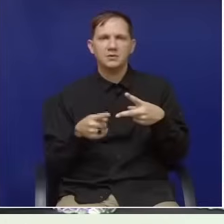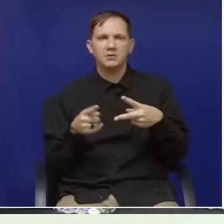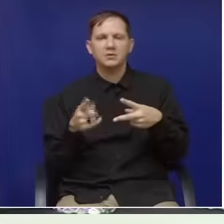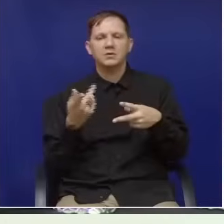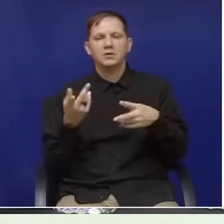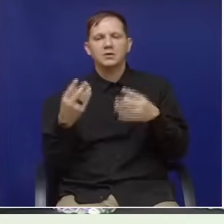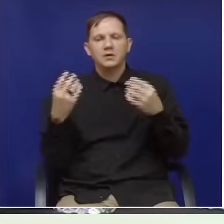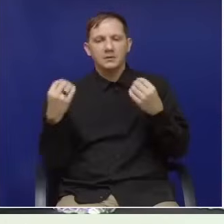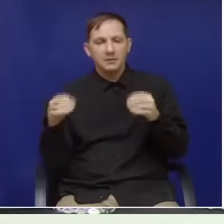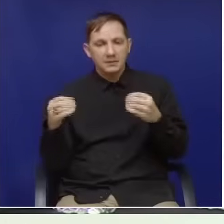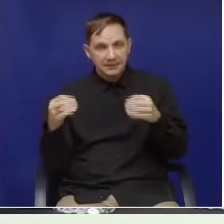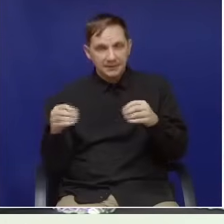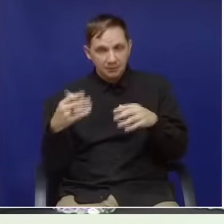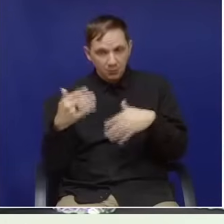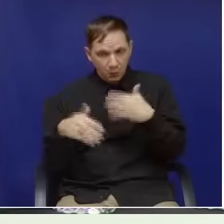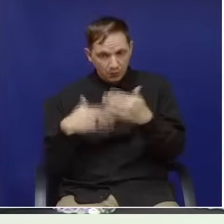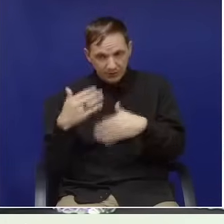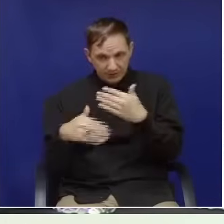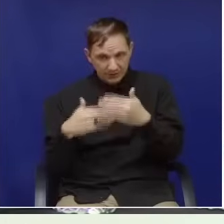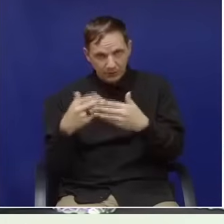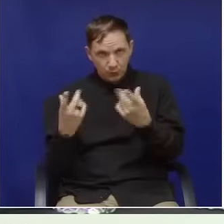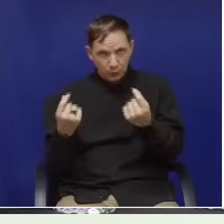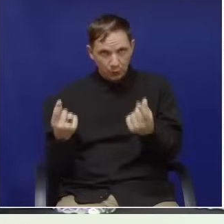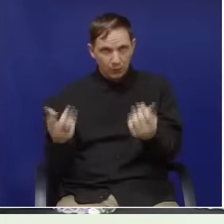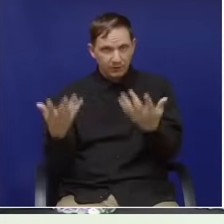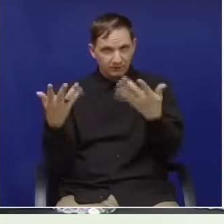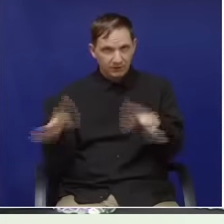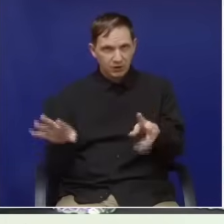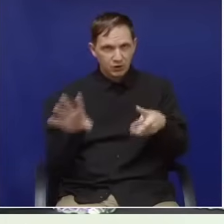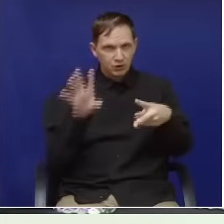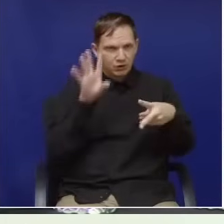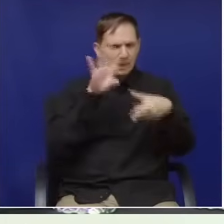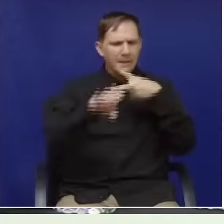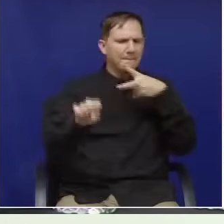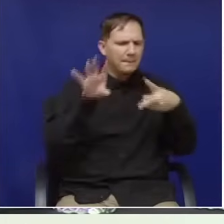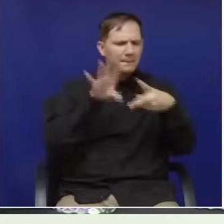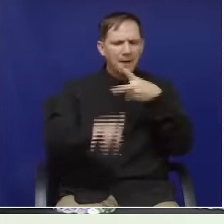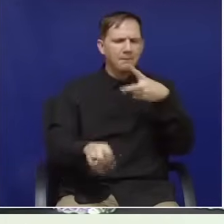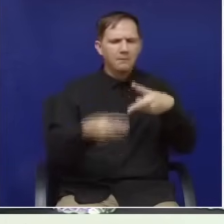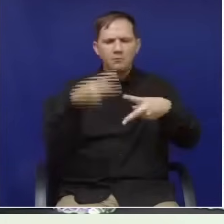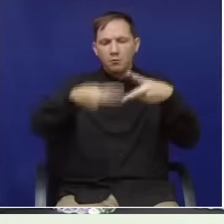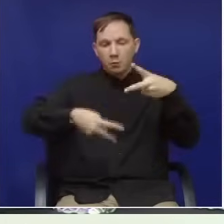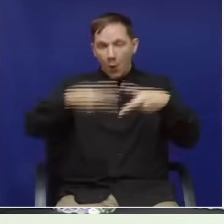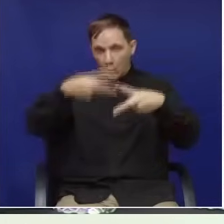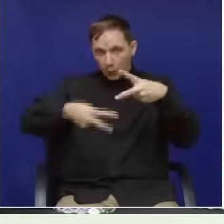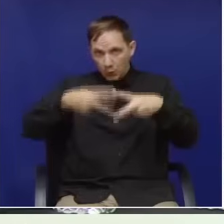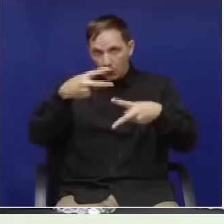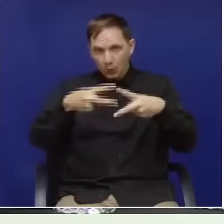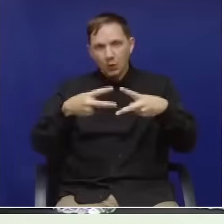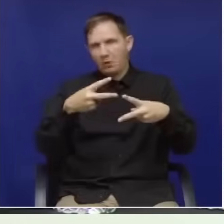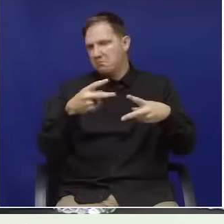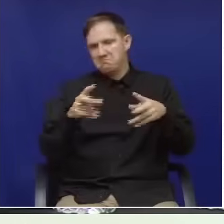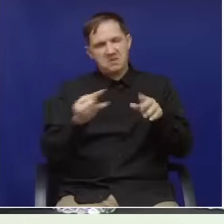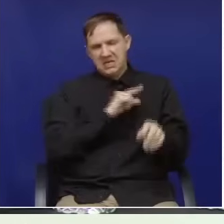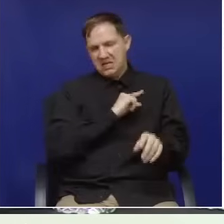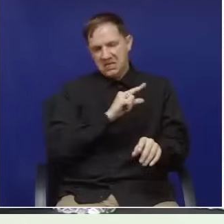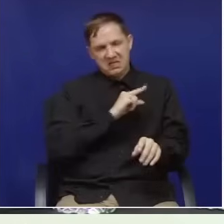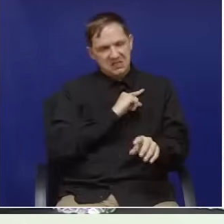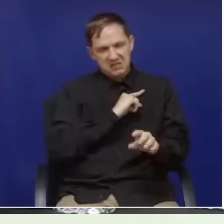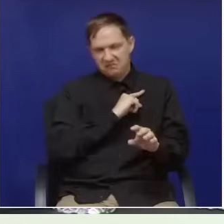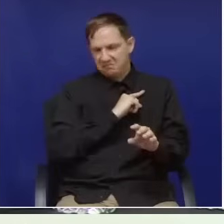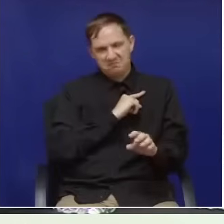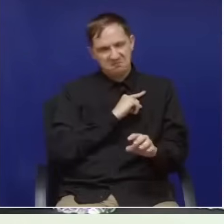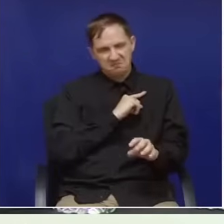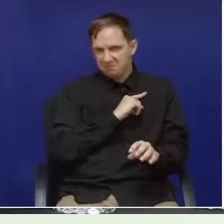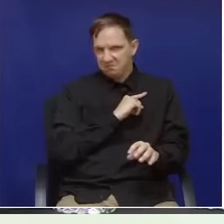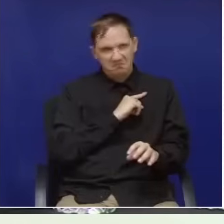attended to by the administration, and upon the conclusion of those processes, the officers were not found guilty, and